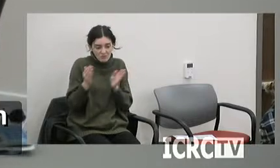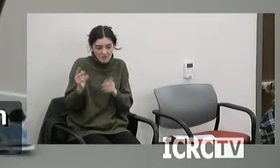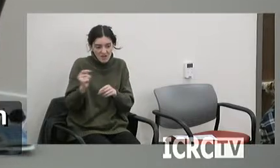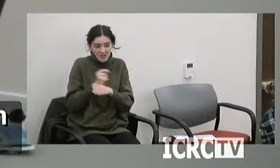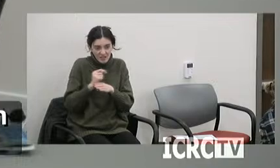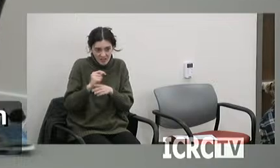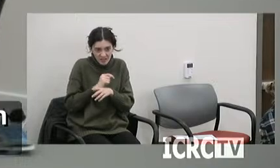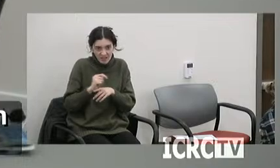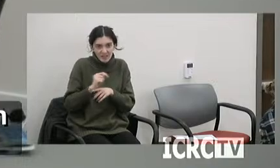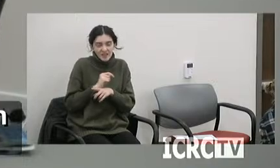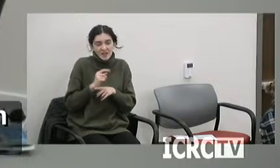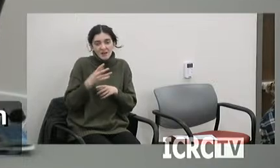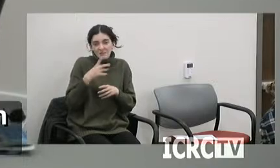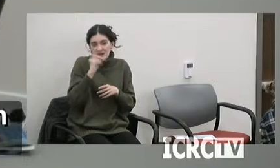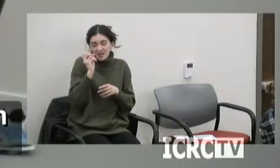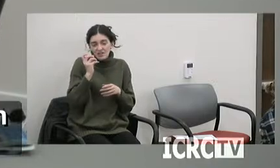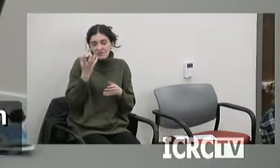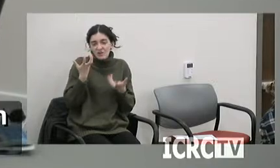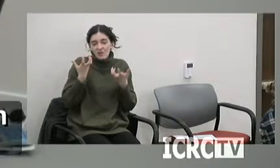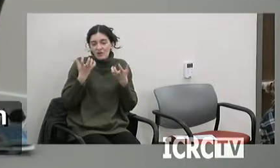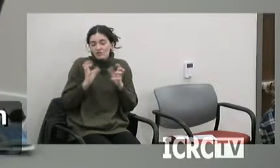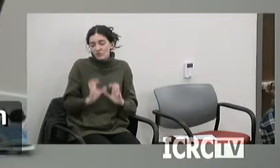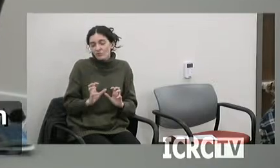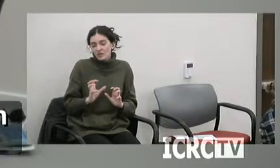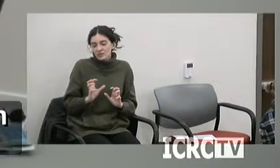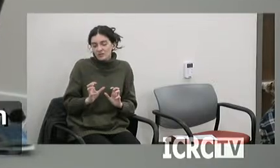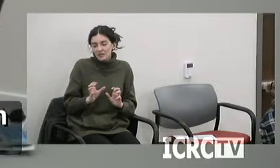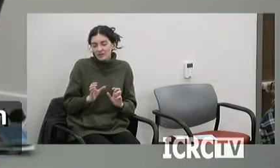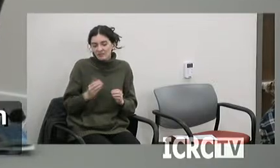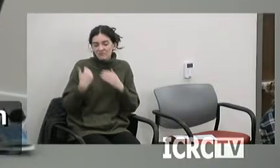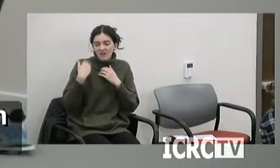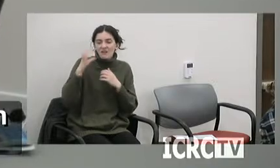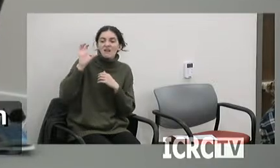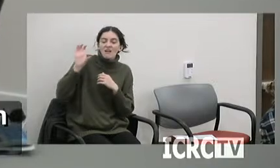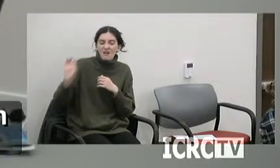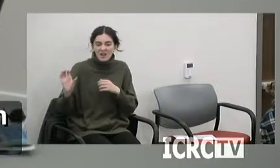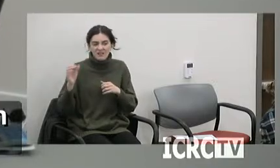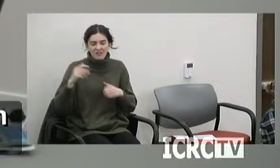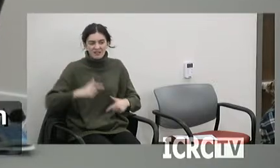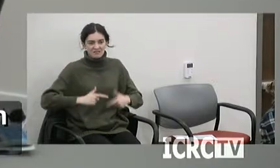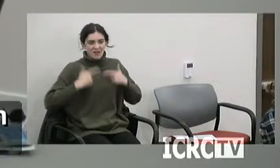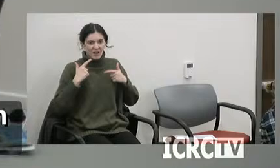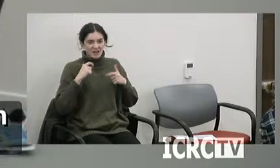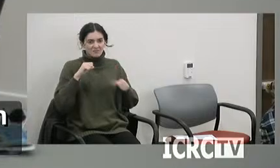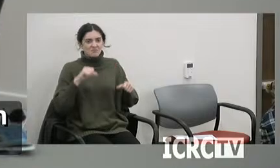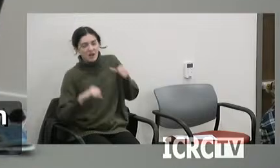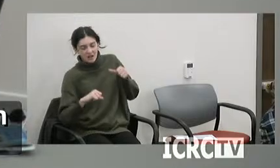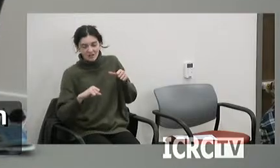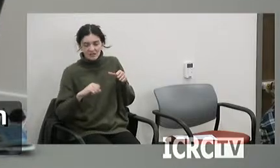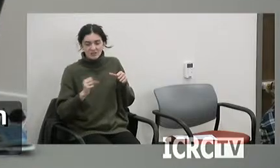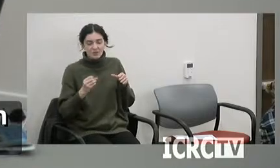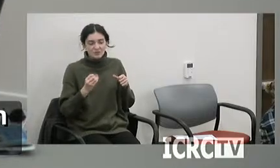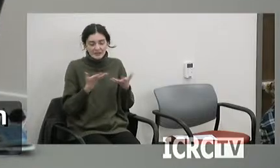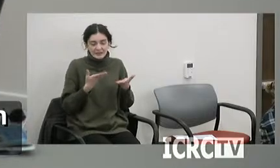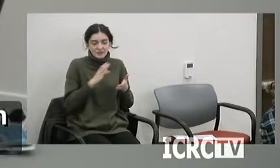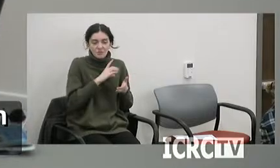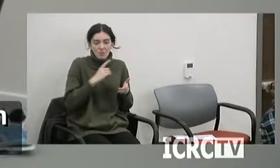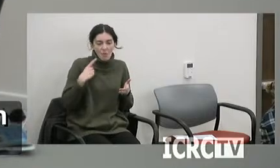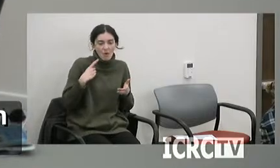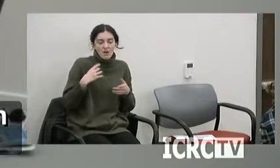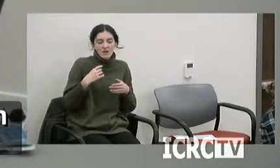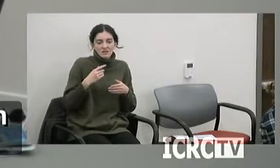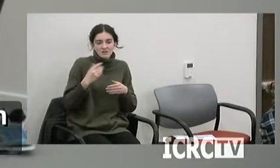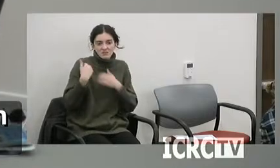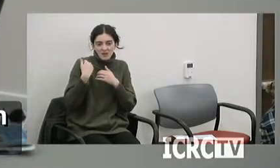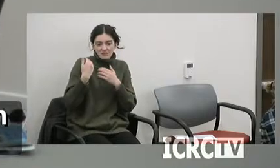life misbalance that I think was a big part of it. And as board members, it's our job to be respectful of the work